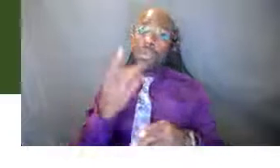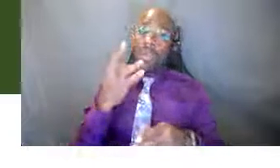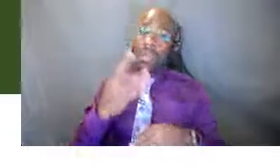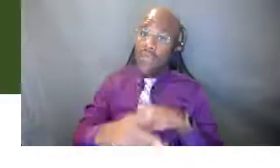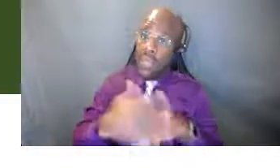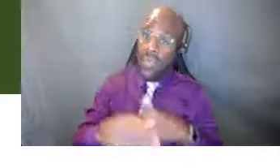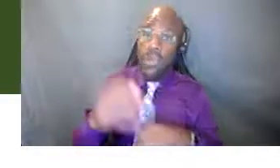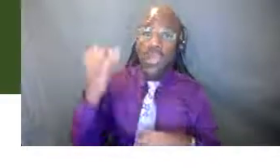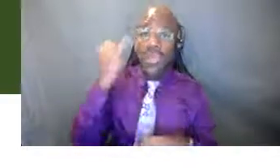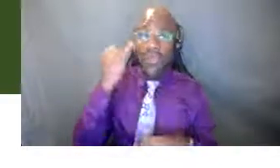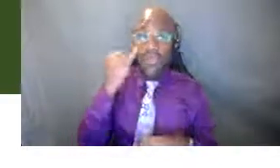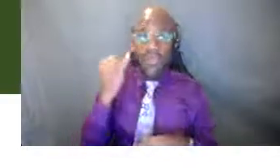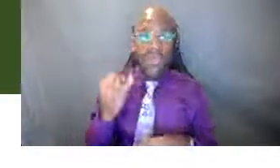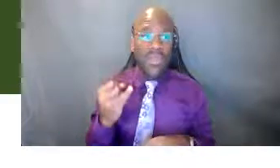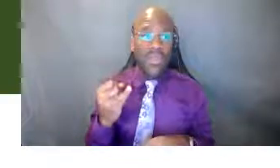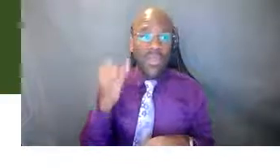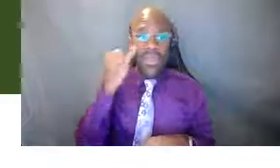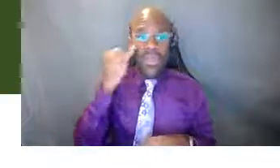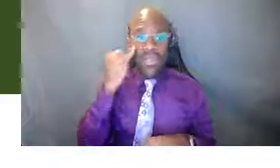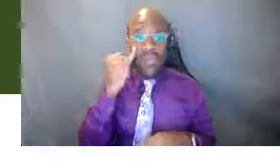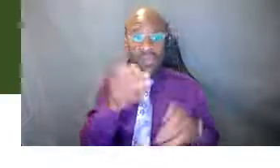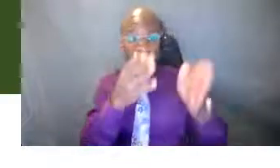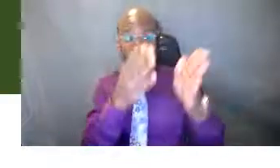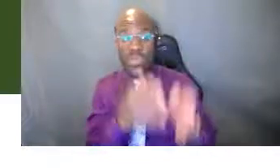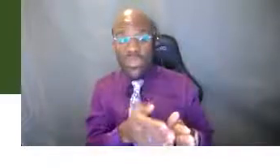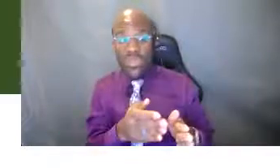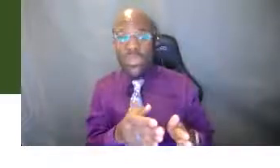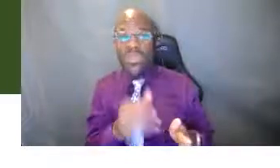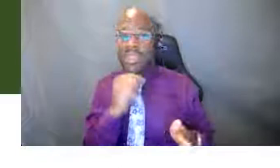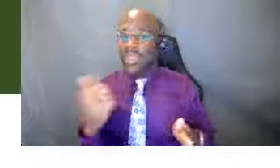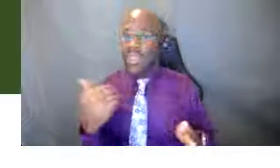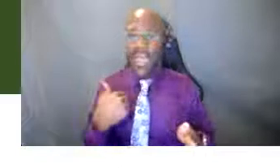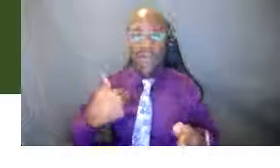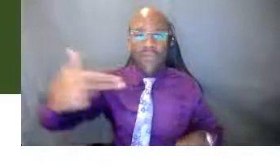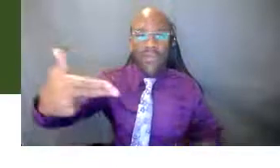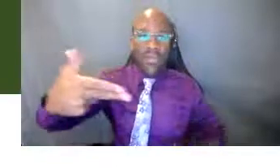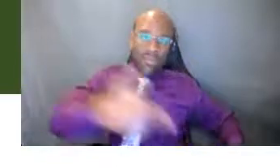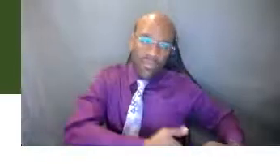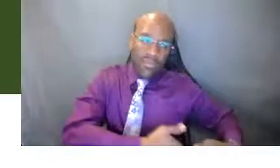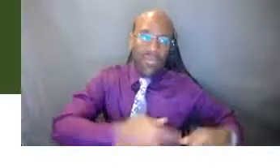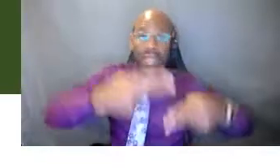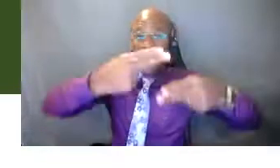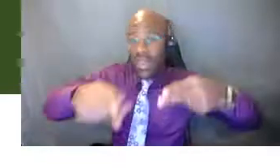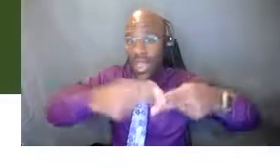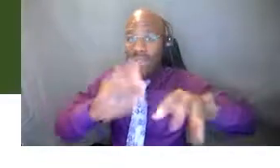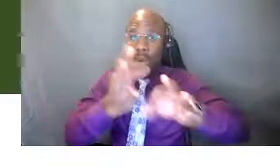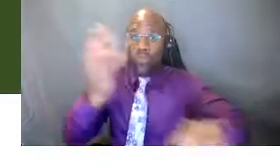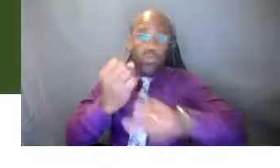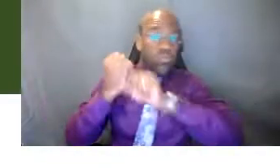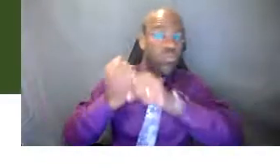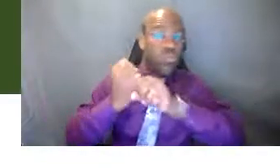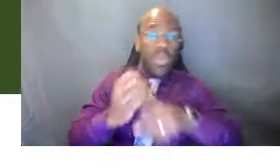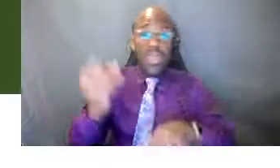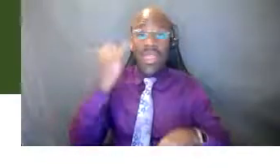is if the individual is unarmed, if there isn't a weapon present. So if there is a